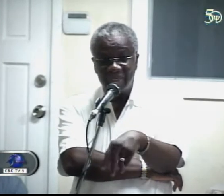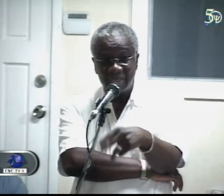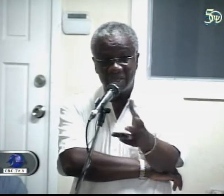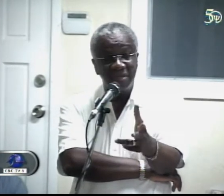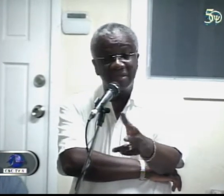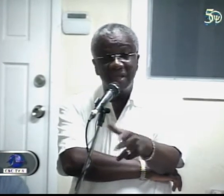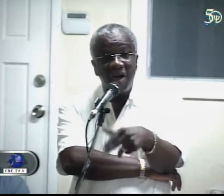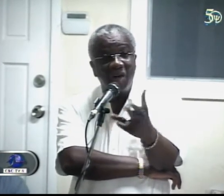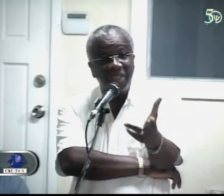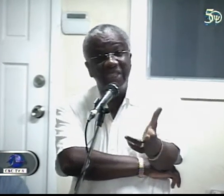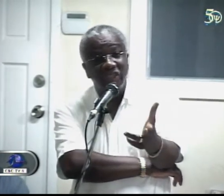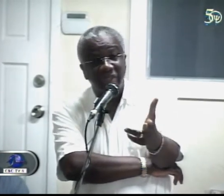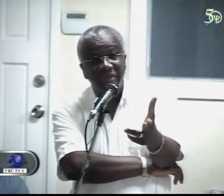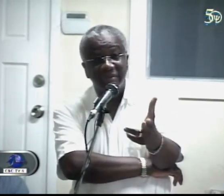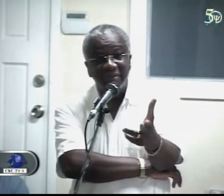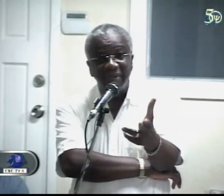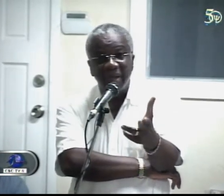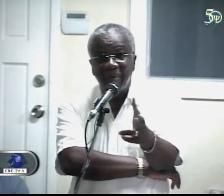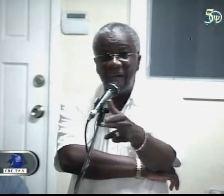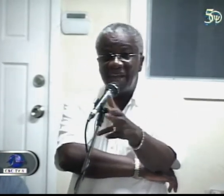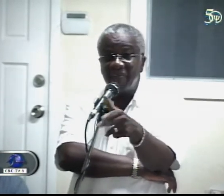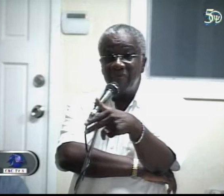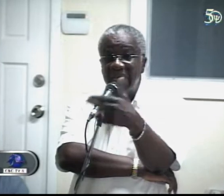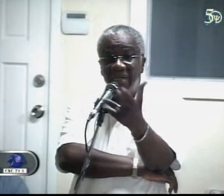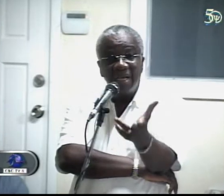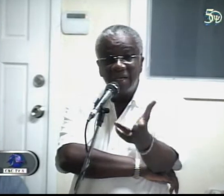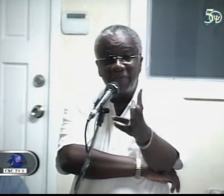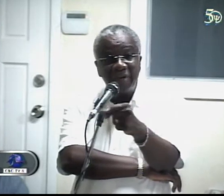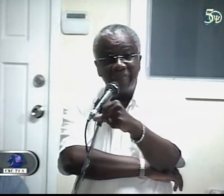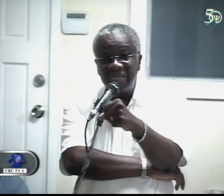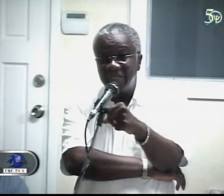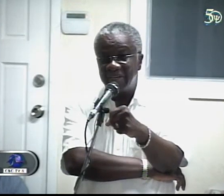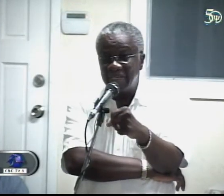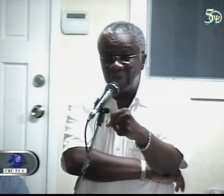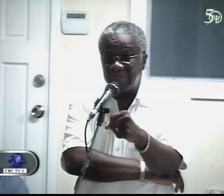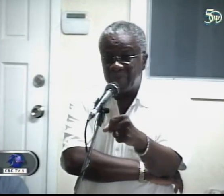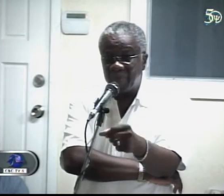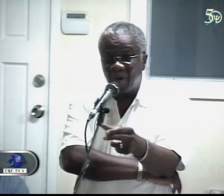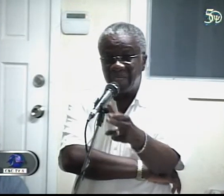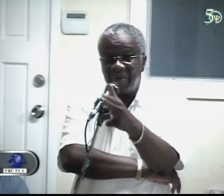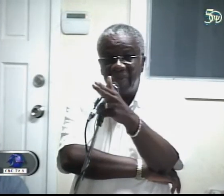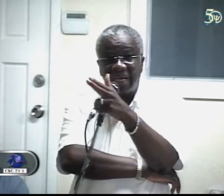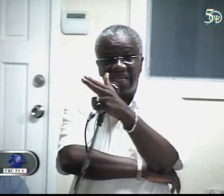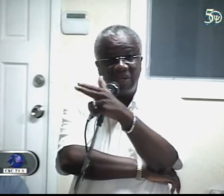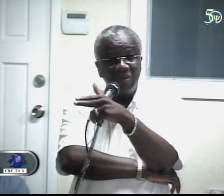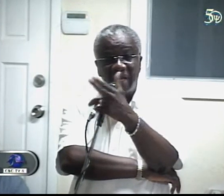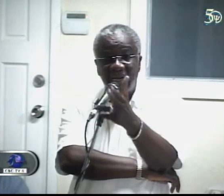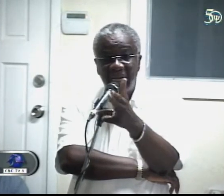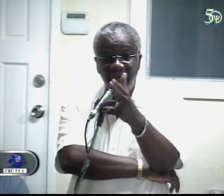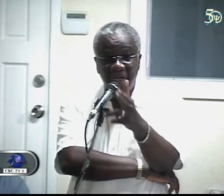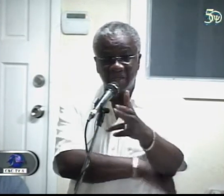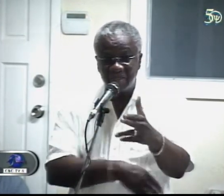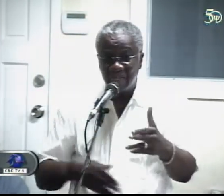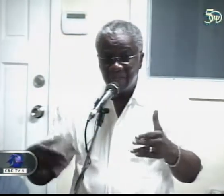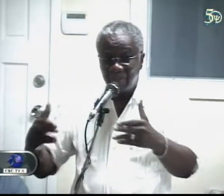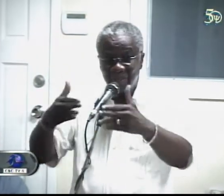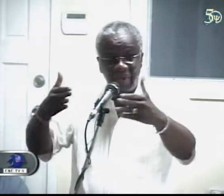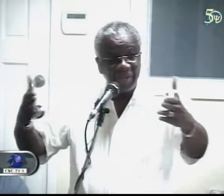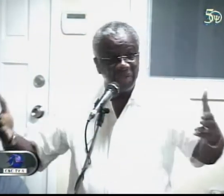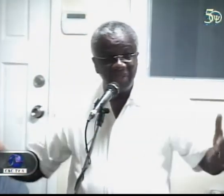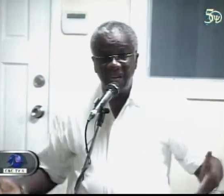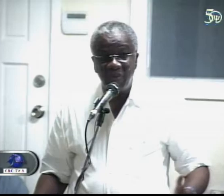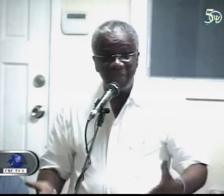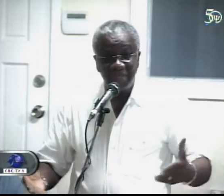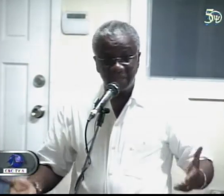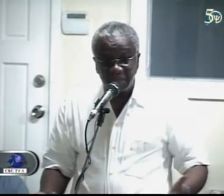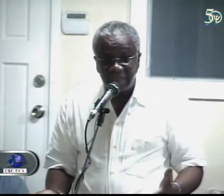pull a scissors on a teacher. Well, that never made the front page of any newspaper, or didn't make any news headline, because those matters